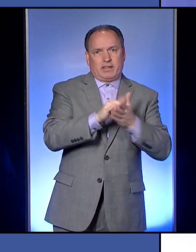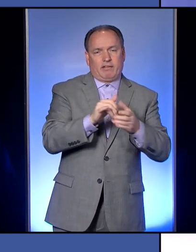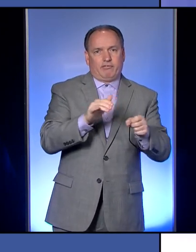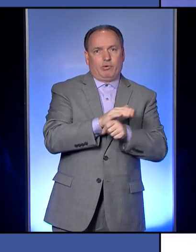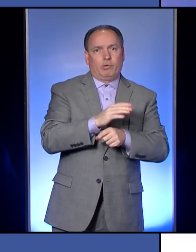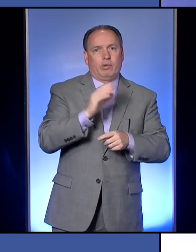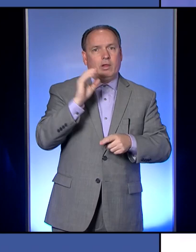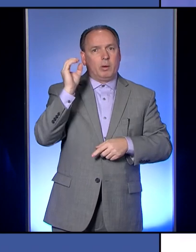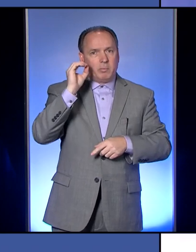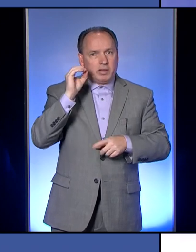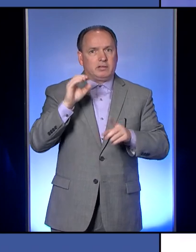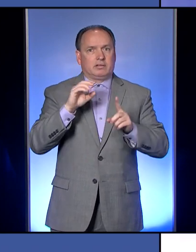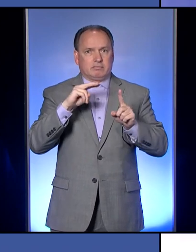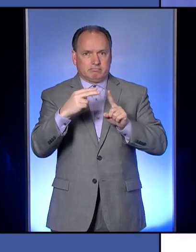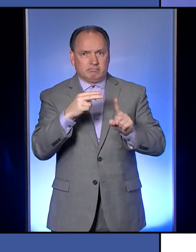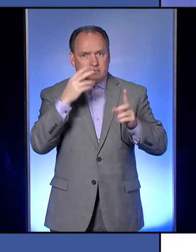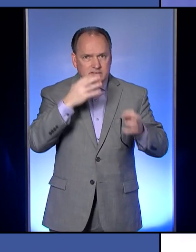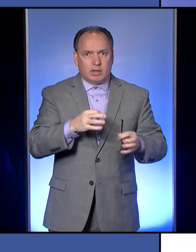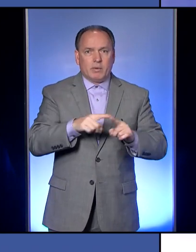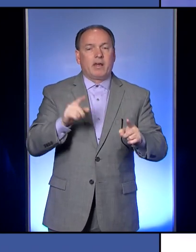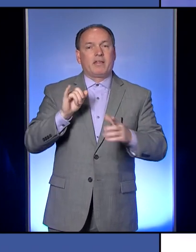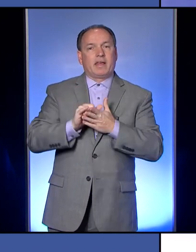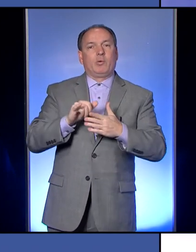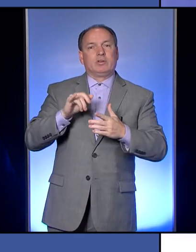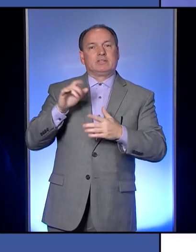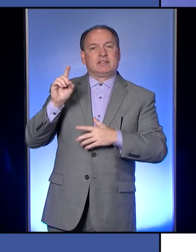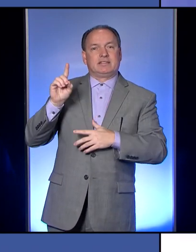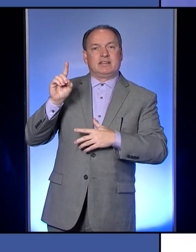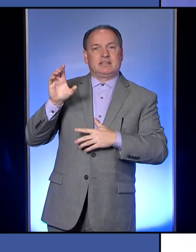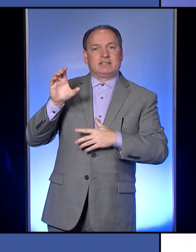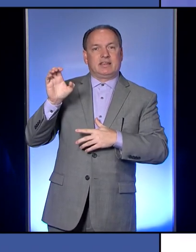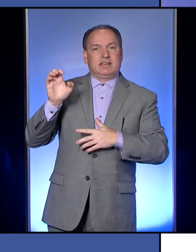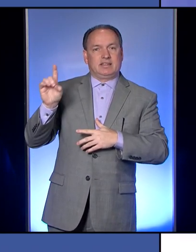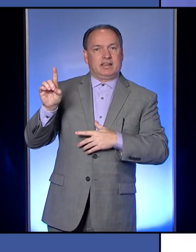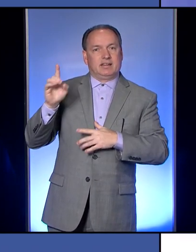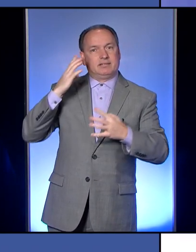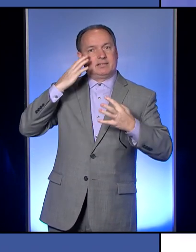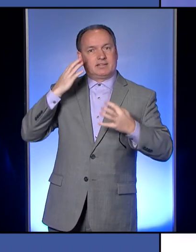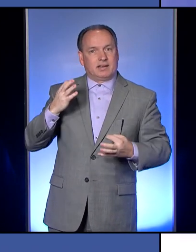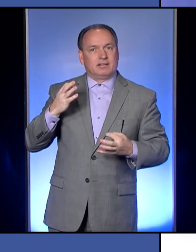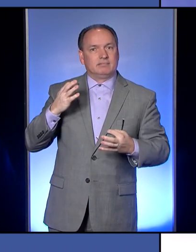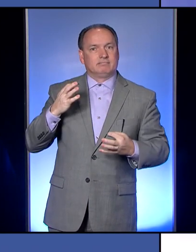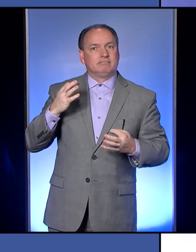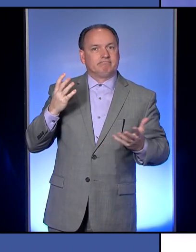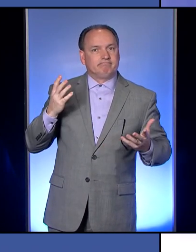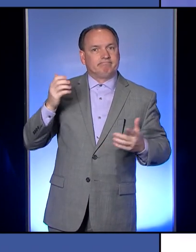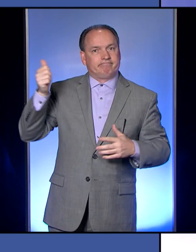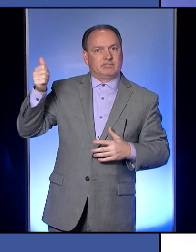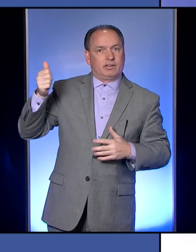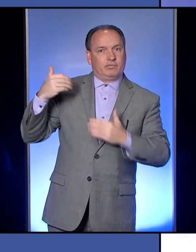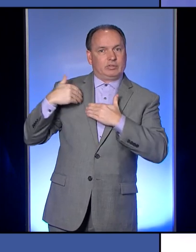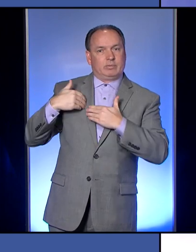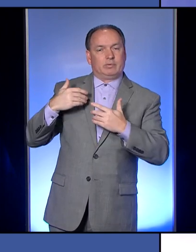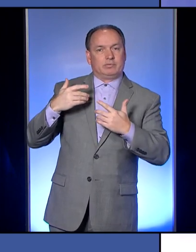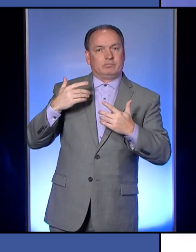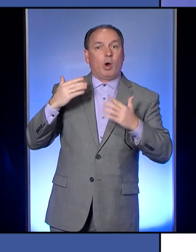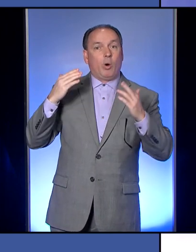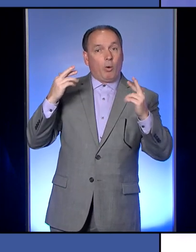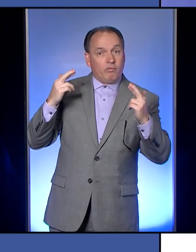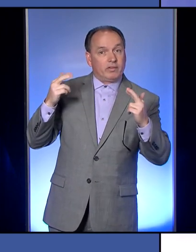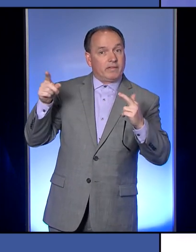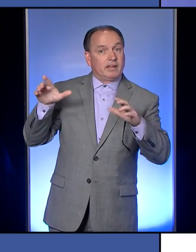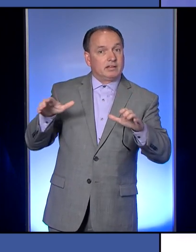full determination. But that was what the DCED was to do, and hopefully they did their